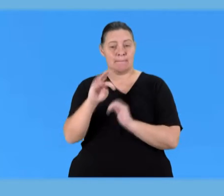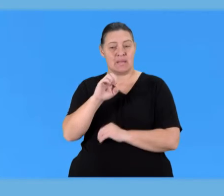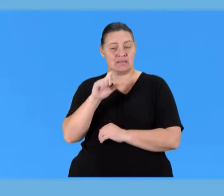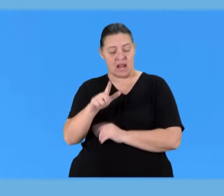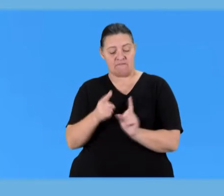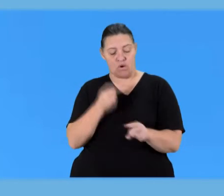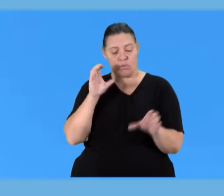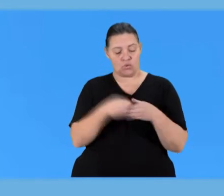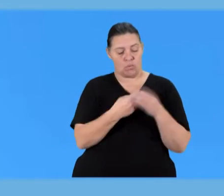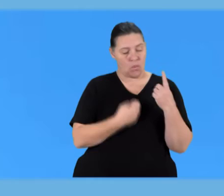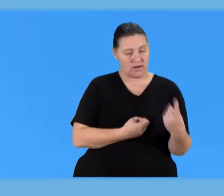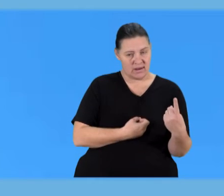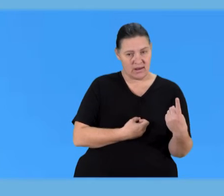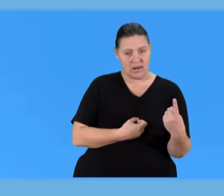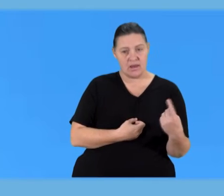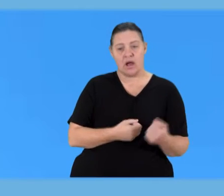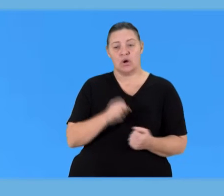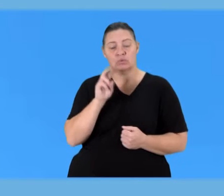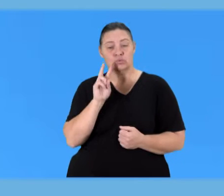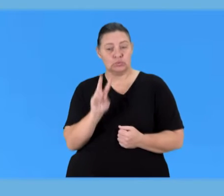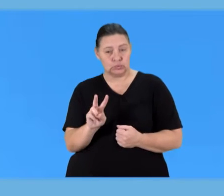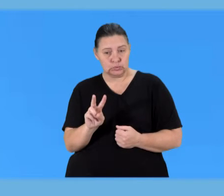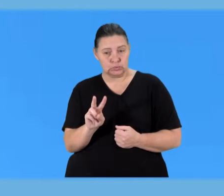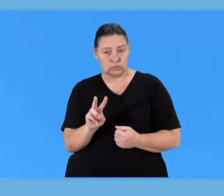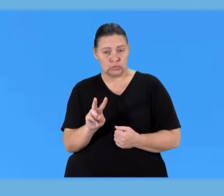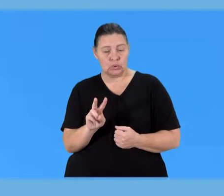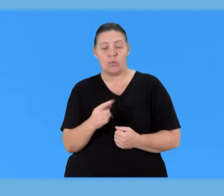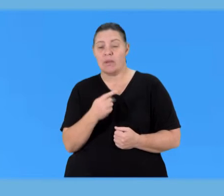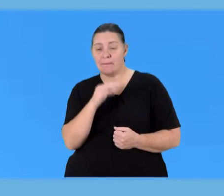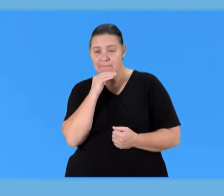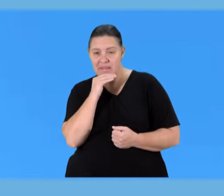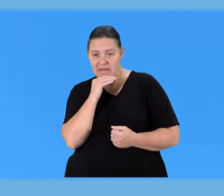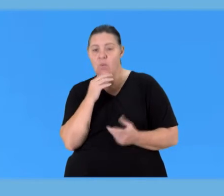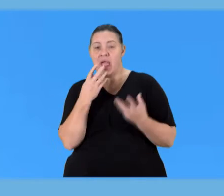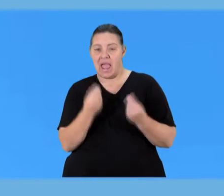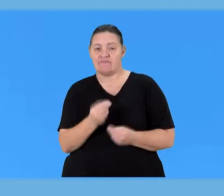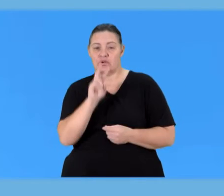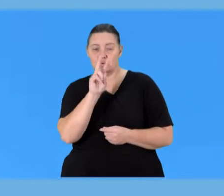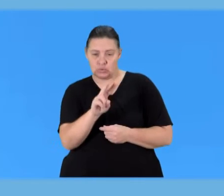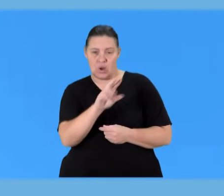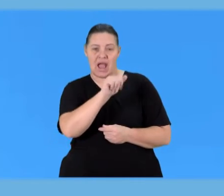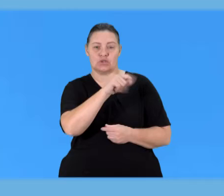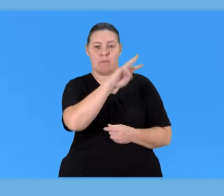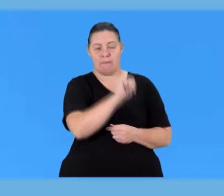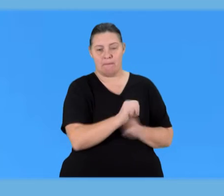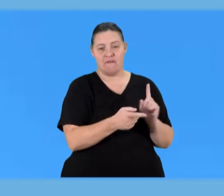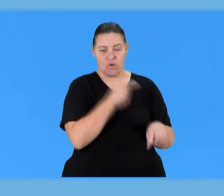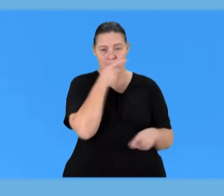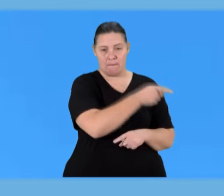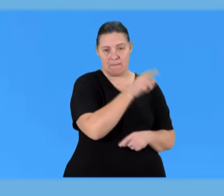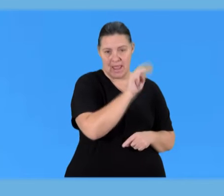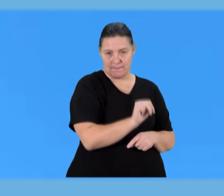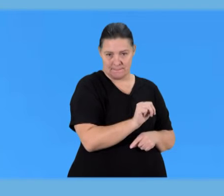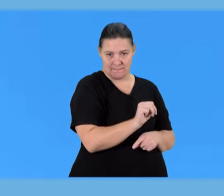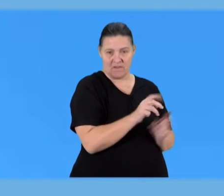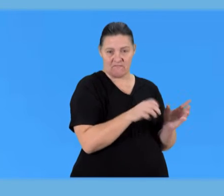the metal from group 1, and then that 2 will say that is going to mean that we need to have 2 atoms of that